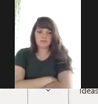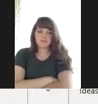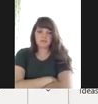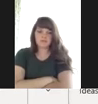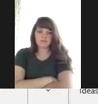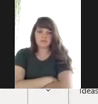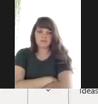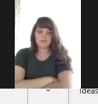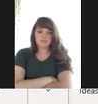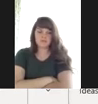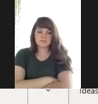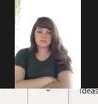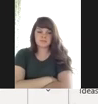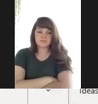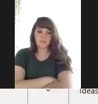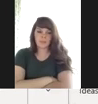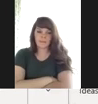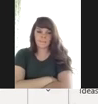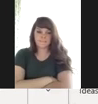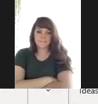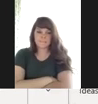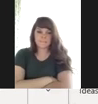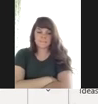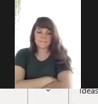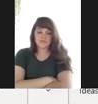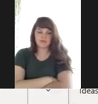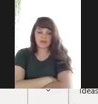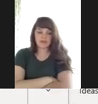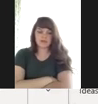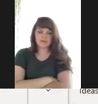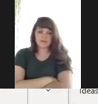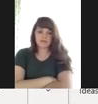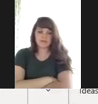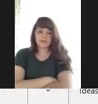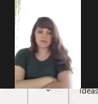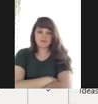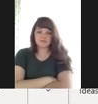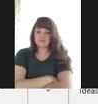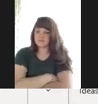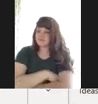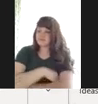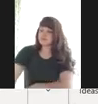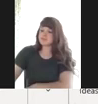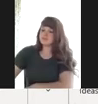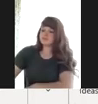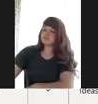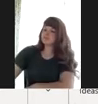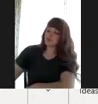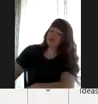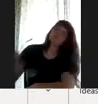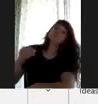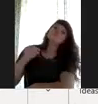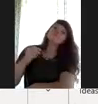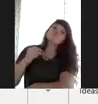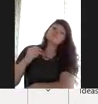make a PowerPoint like this and be more interactive and more creative. And you can color the word, and that could be a trigger word.